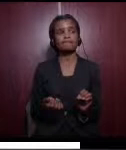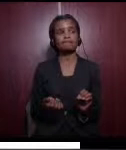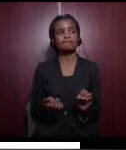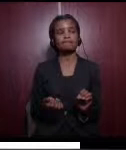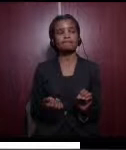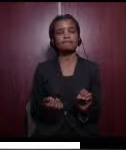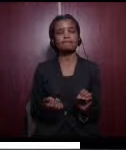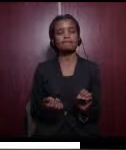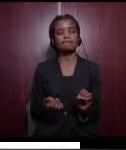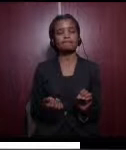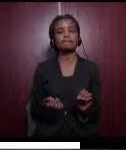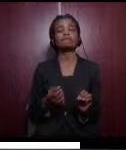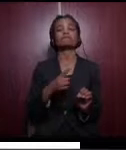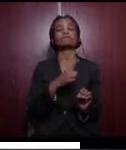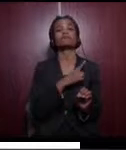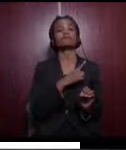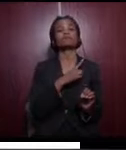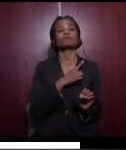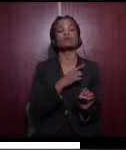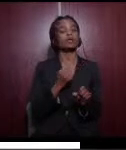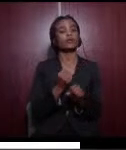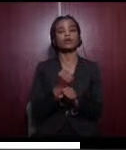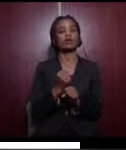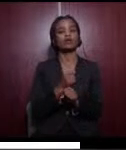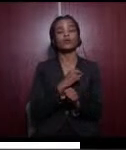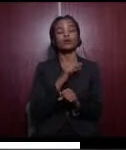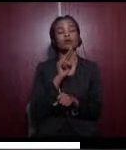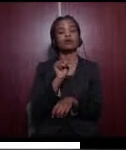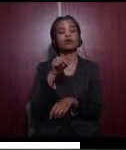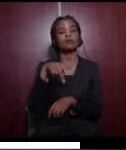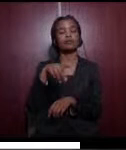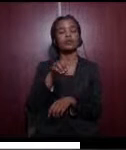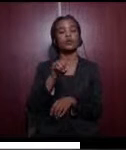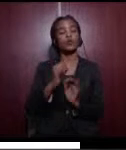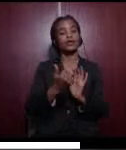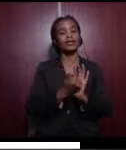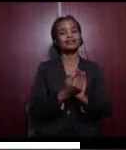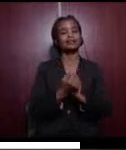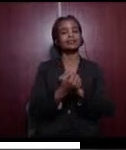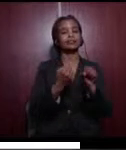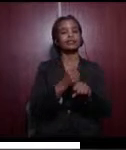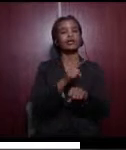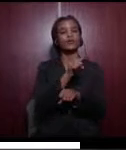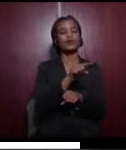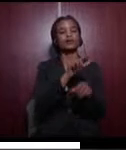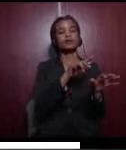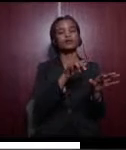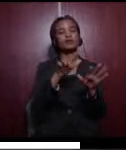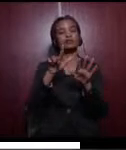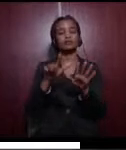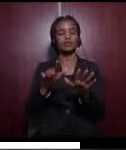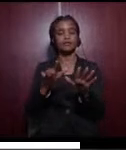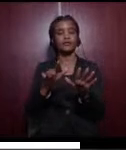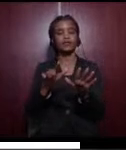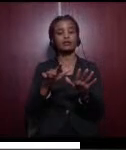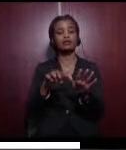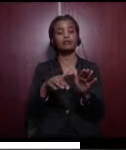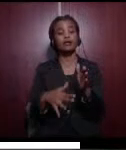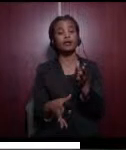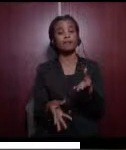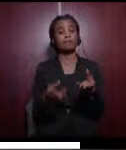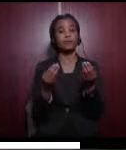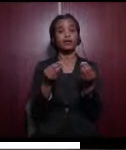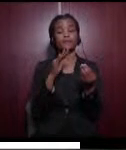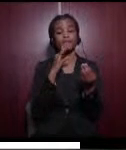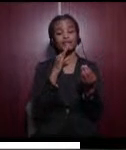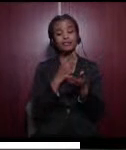the introduction of the NPO Act of 1997 resulted in some of the chapters of the Fundraising Act